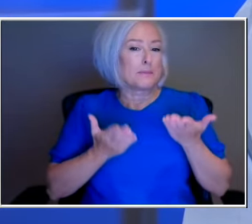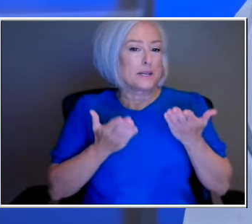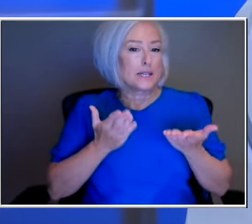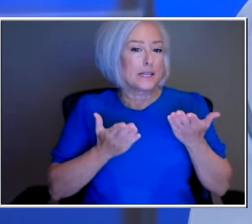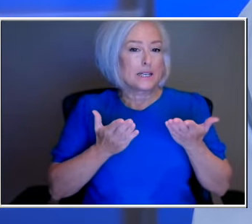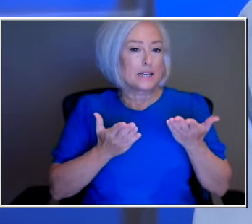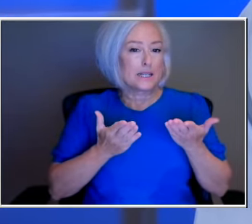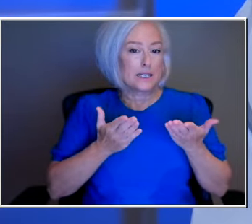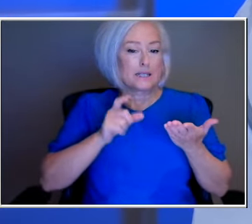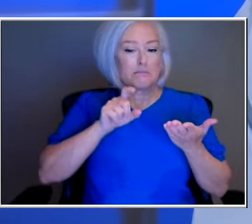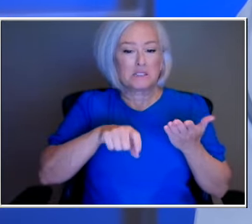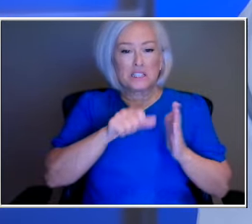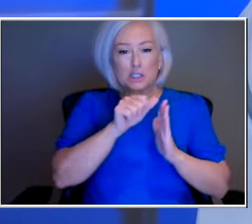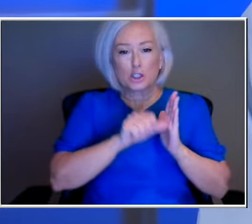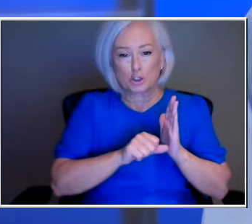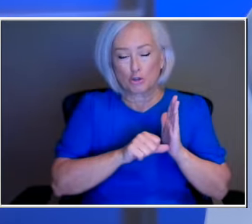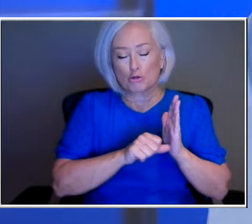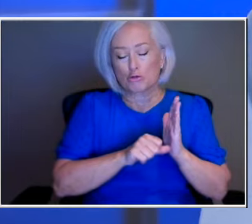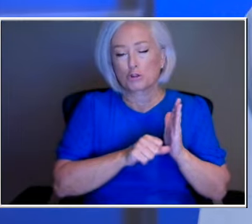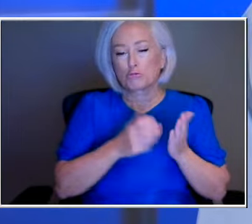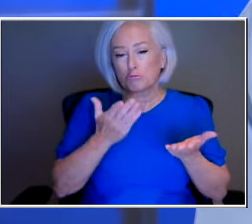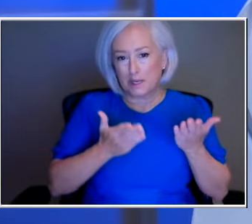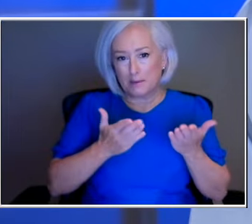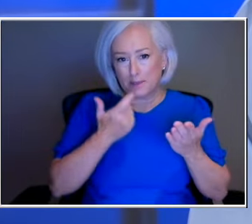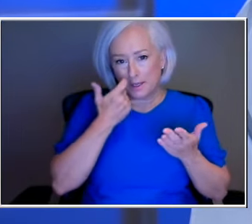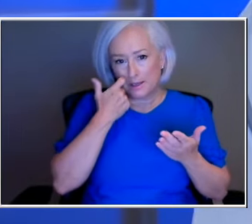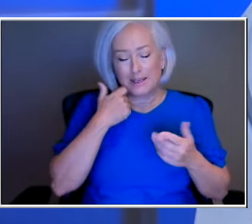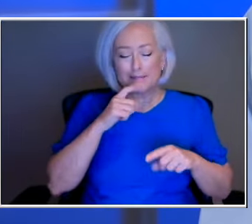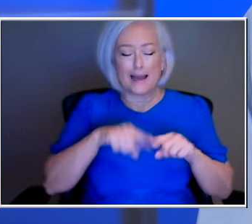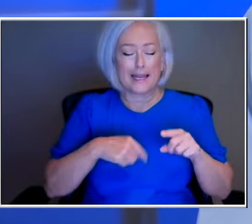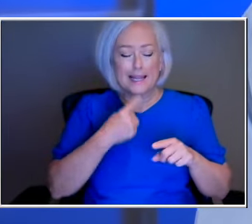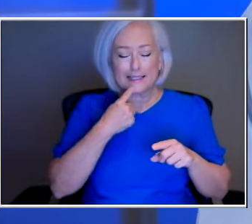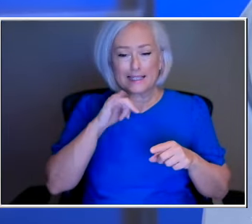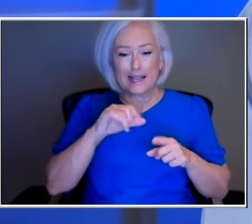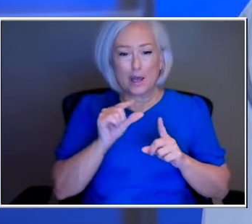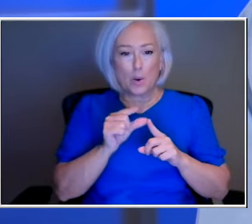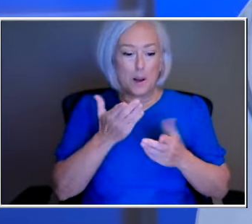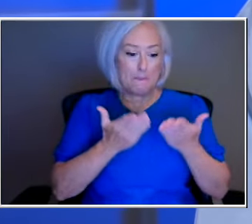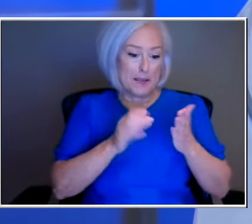surgery, resectable. I'm not pronouncing the term, but it may be operable and curable.